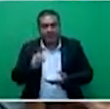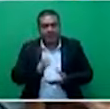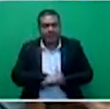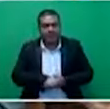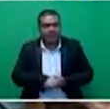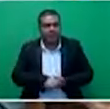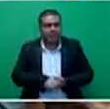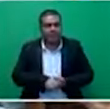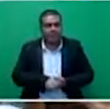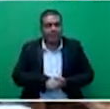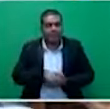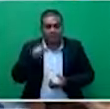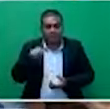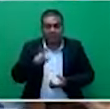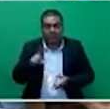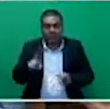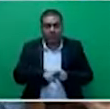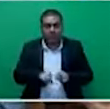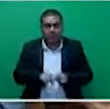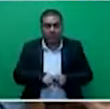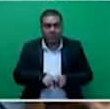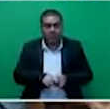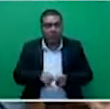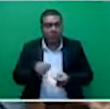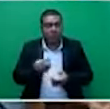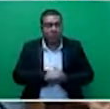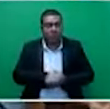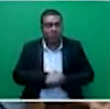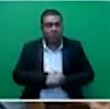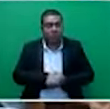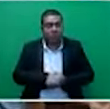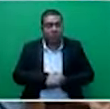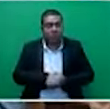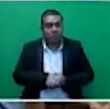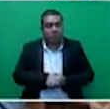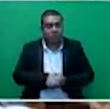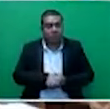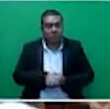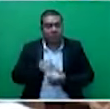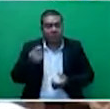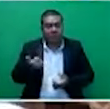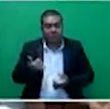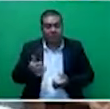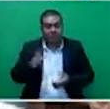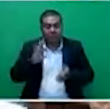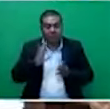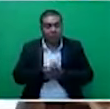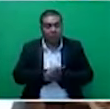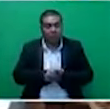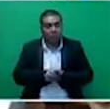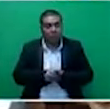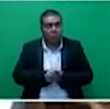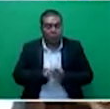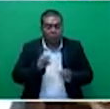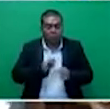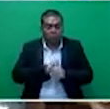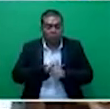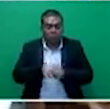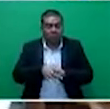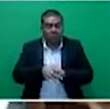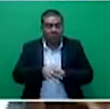Kurindrani. This is the same reconstruction effort that was acknowledged by Honourable Randondro. After the COVID-19 crisis, the increase in borrowings and